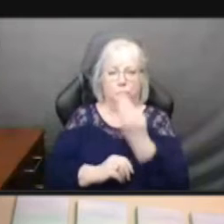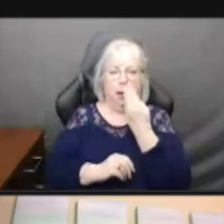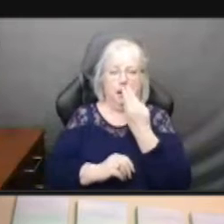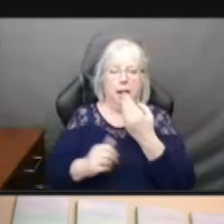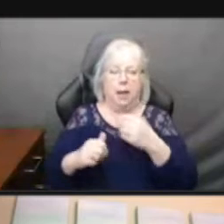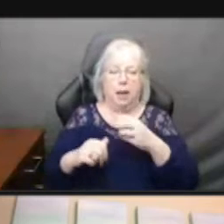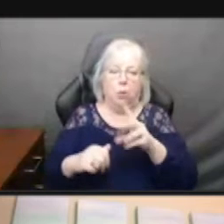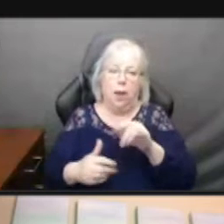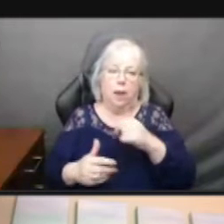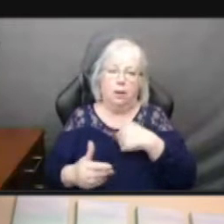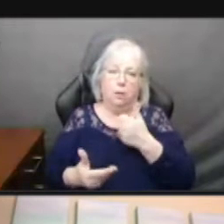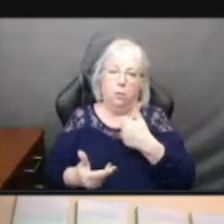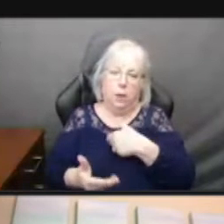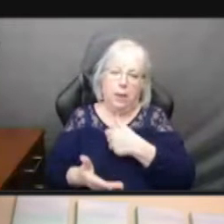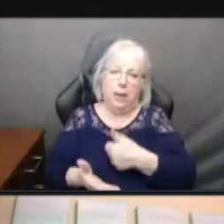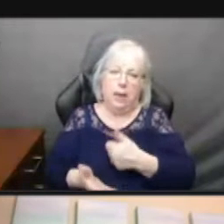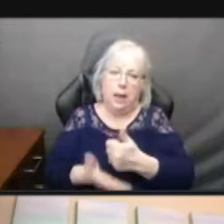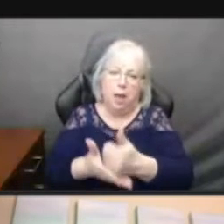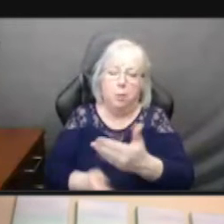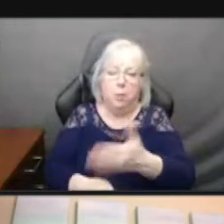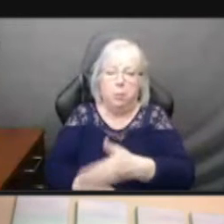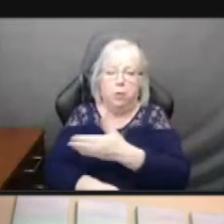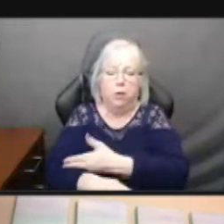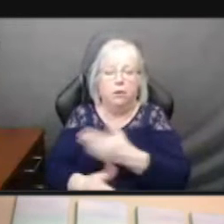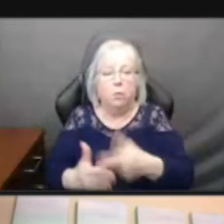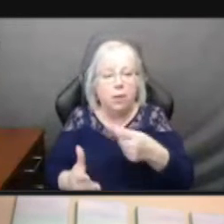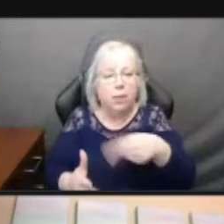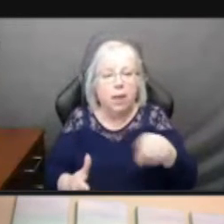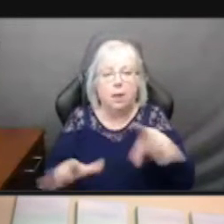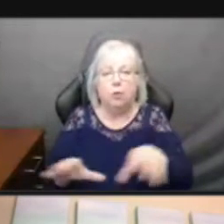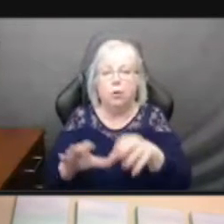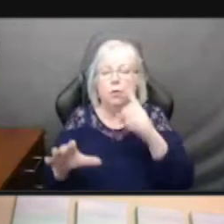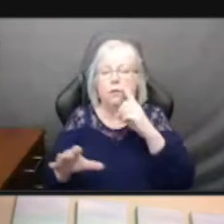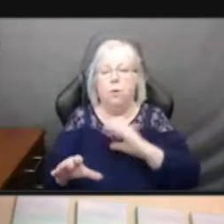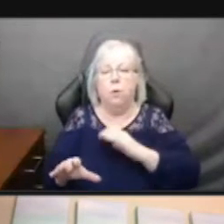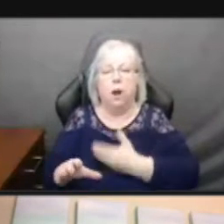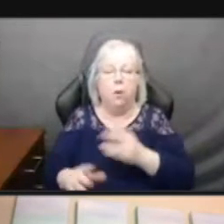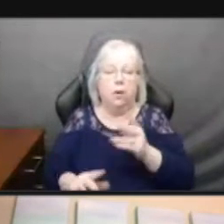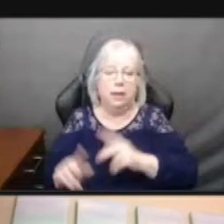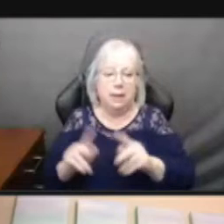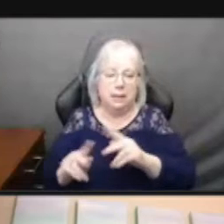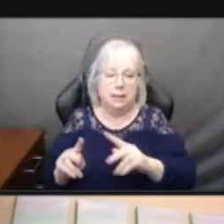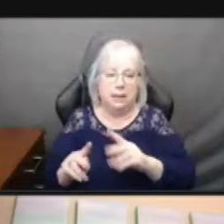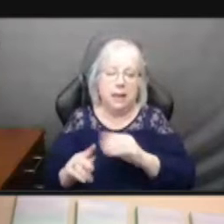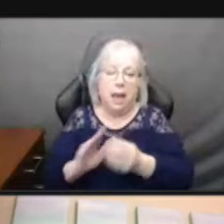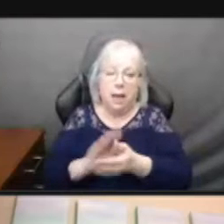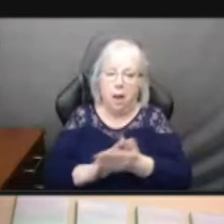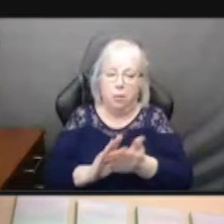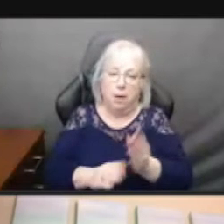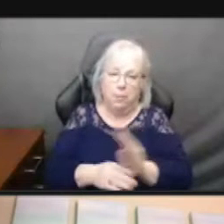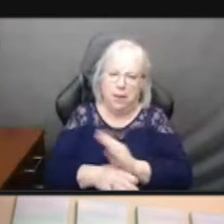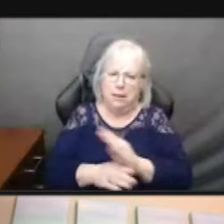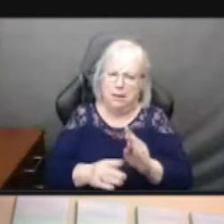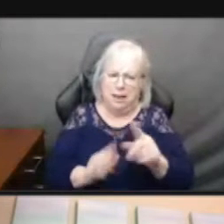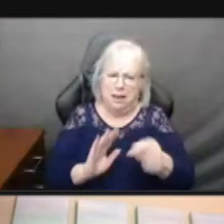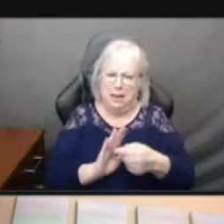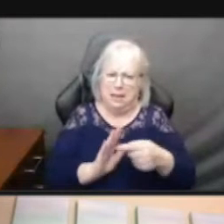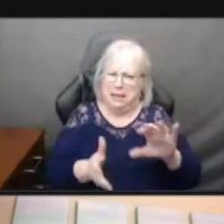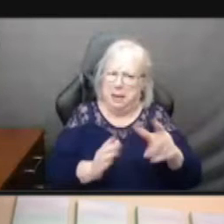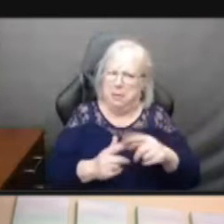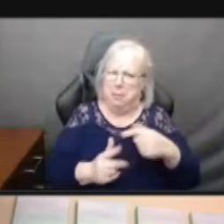help improve what they do for our citizens and operating small businesses seemed to be an easy